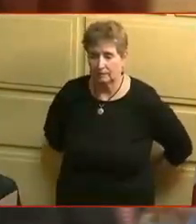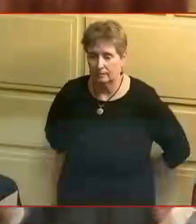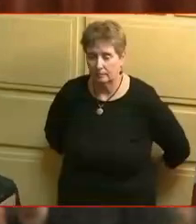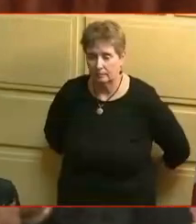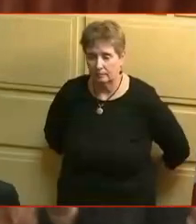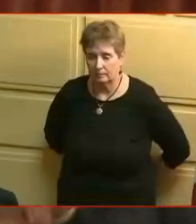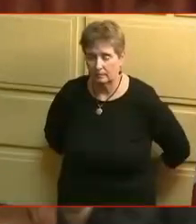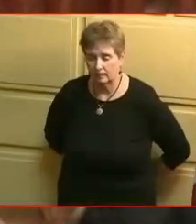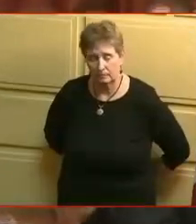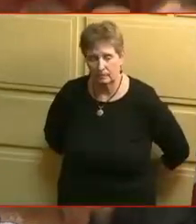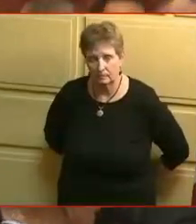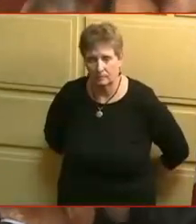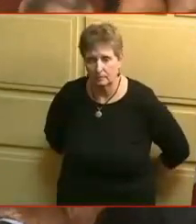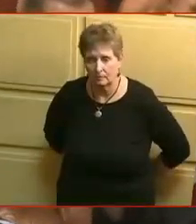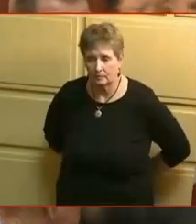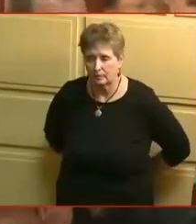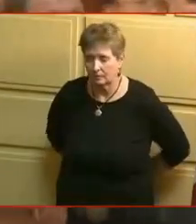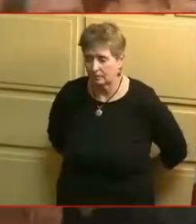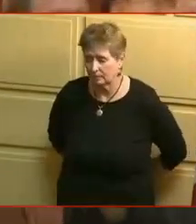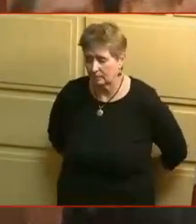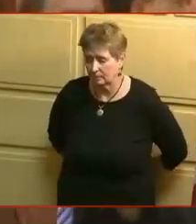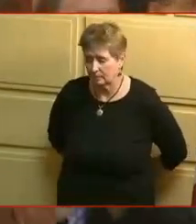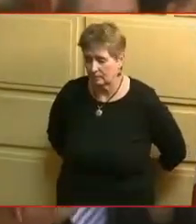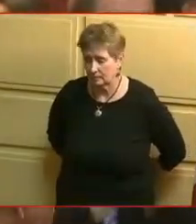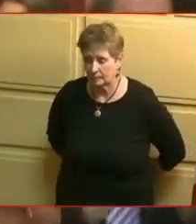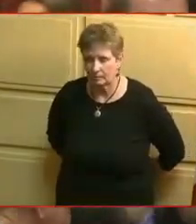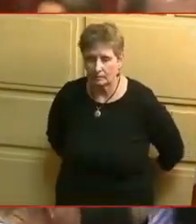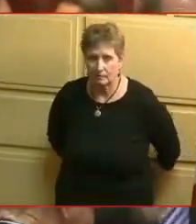Thank you.